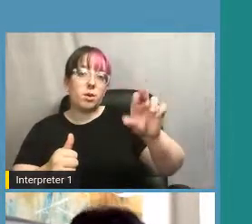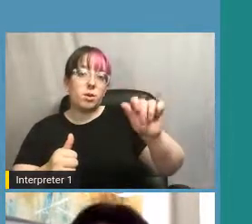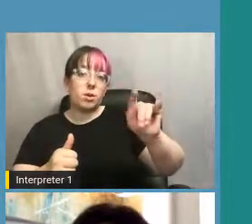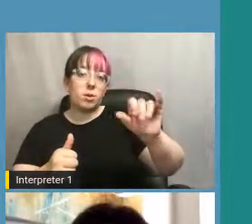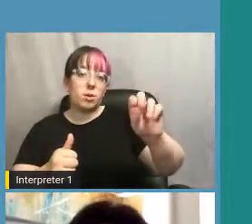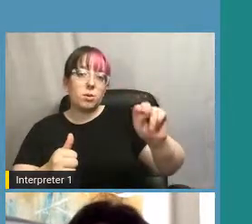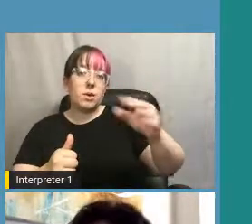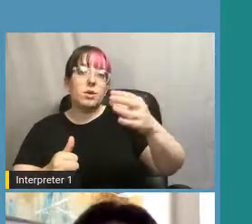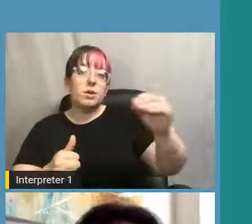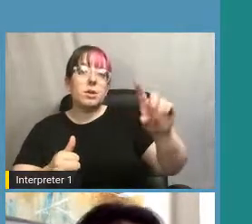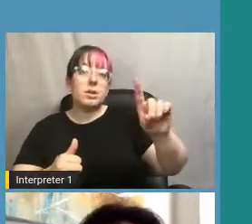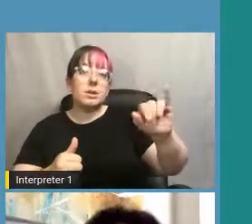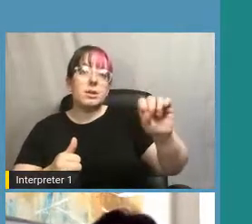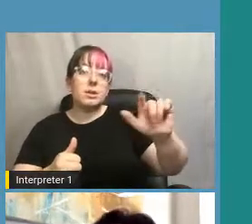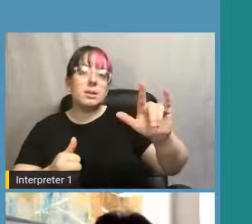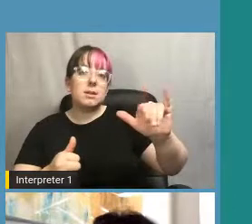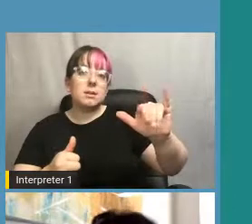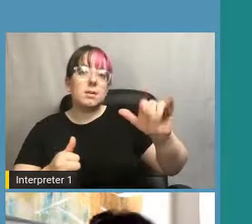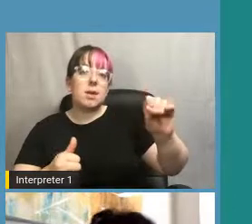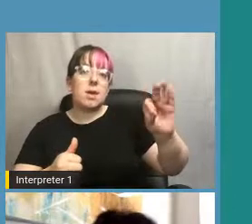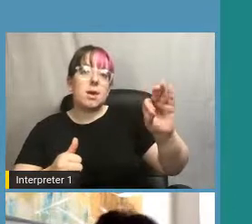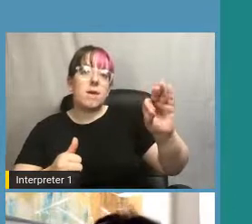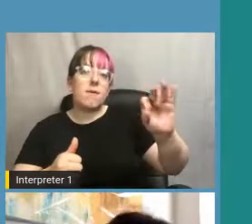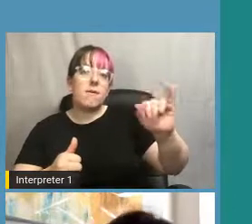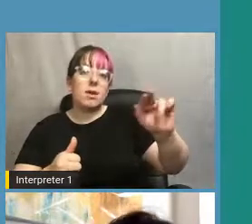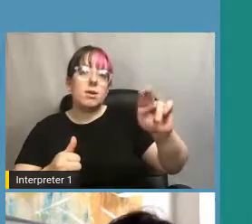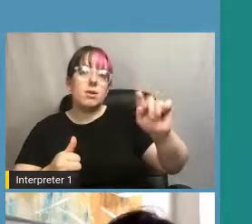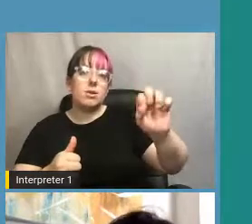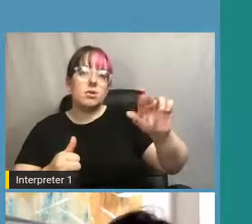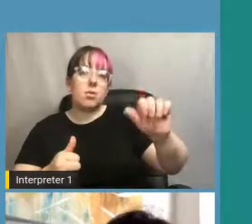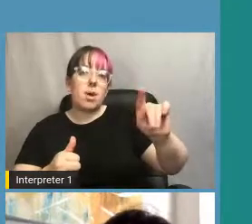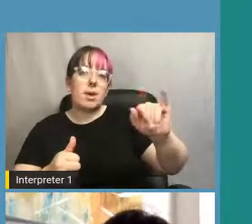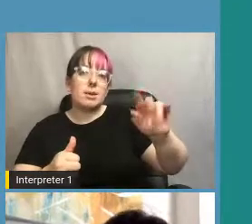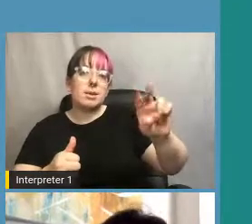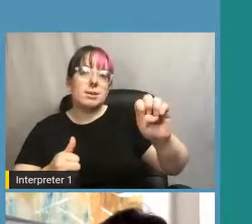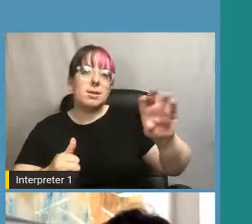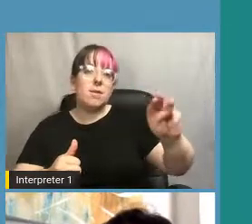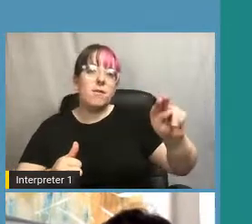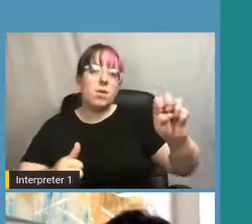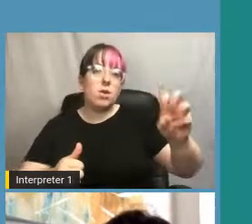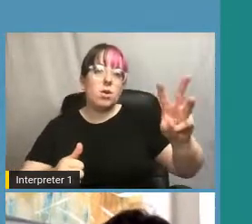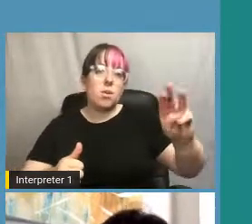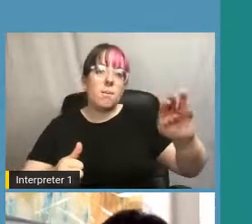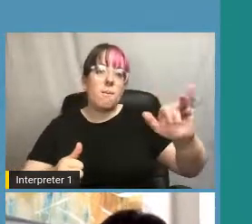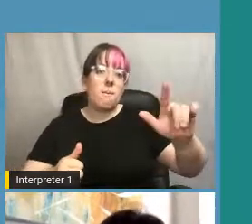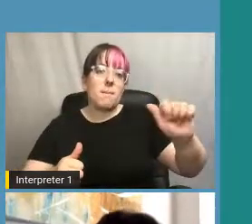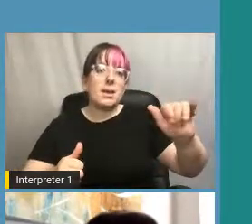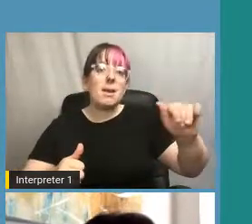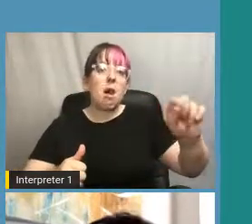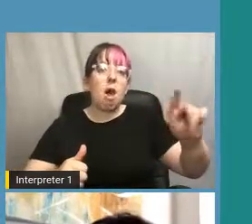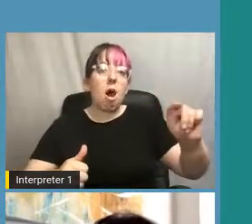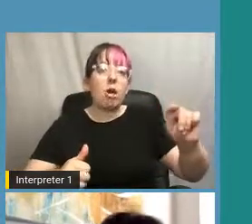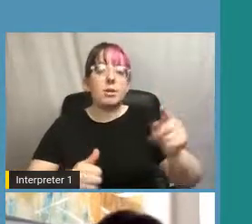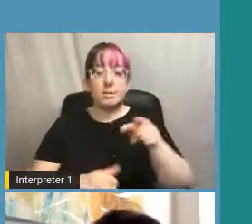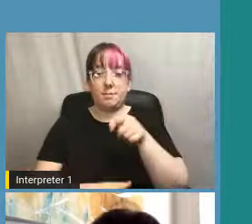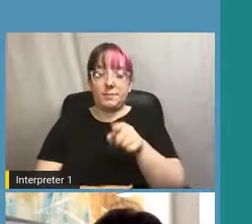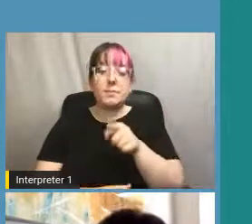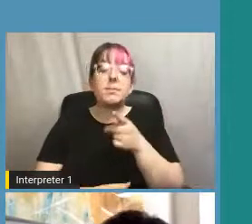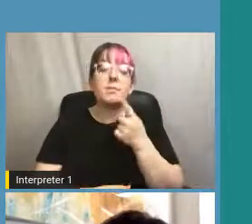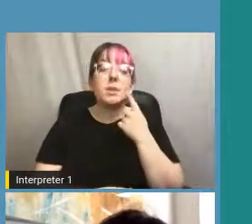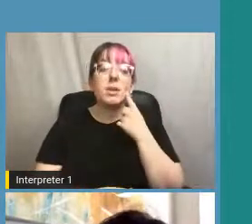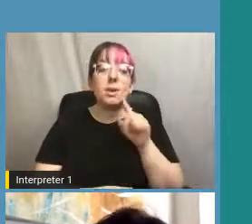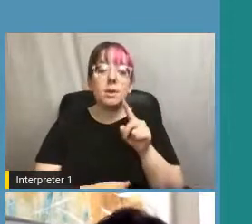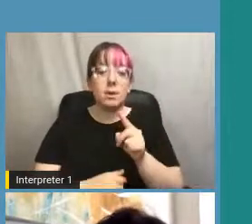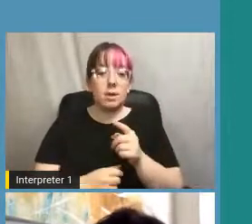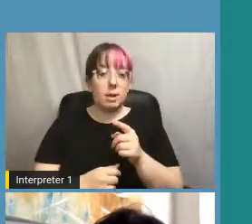link in the comments. This is specifically for new media art. However, many of the things in there can be used